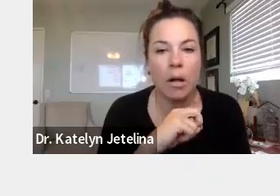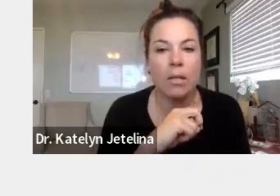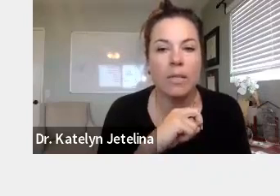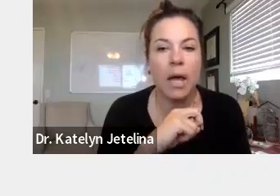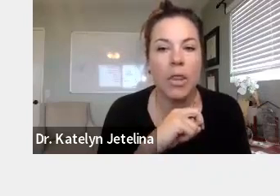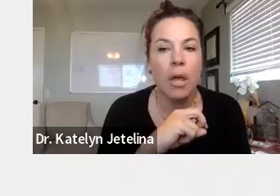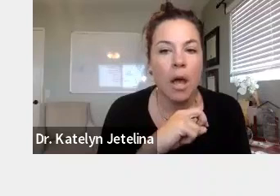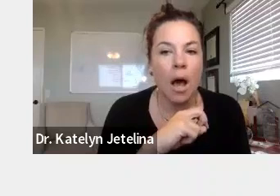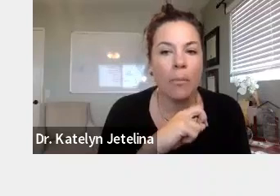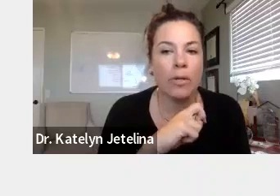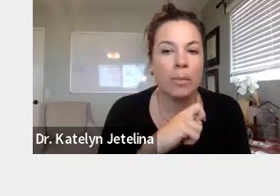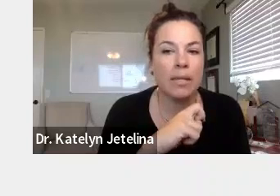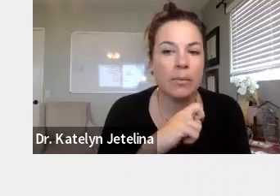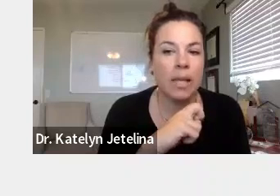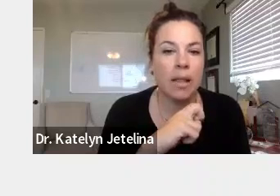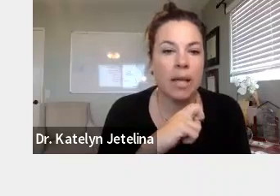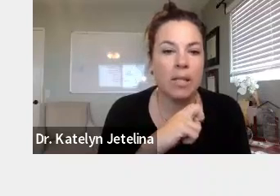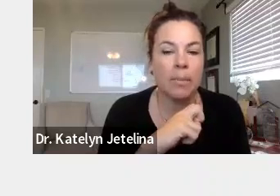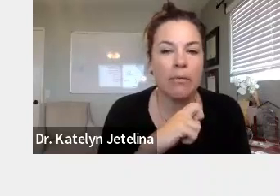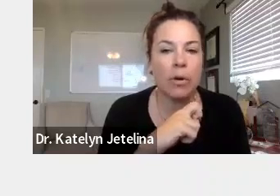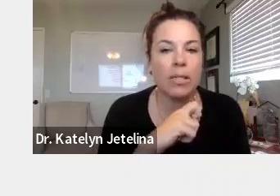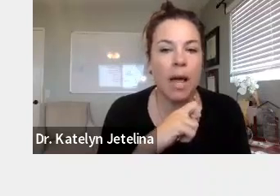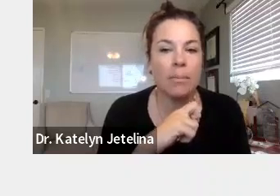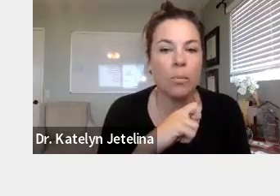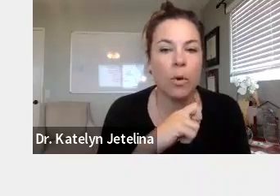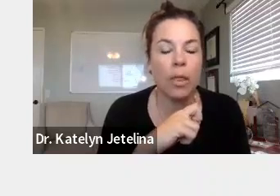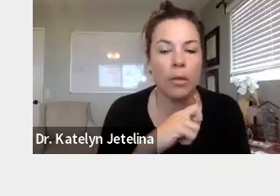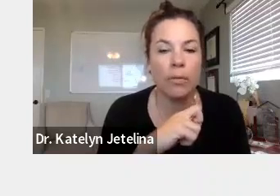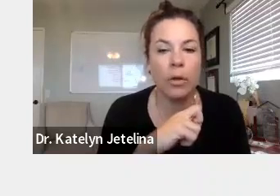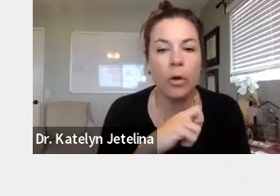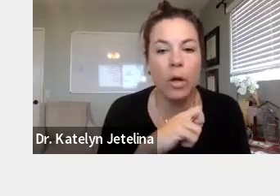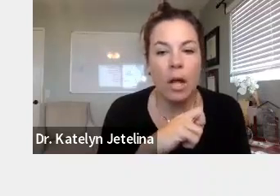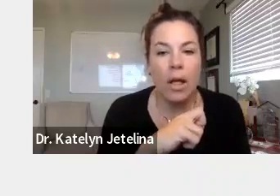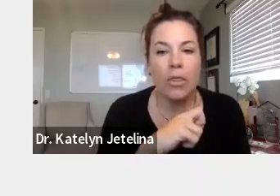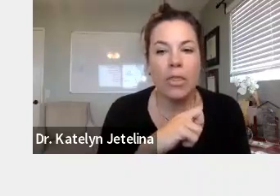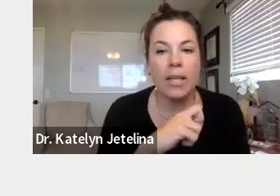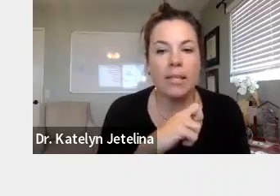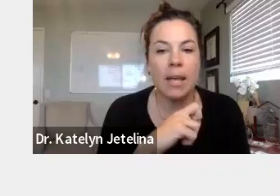leading cause of death, which means it was killing us about 4 times more than the flu.